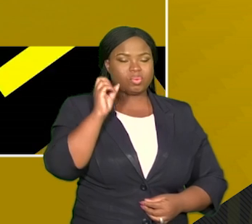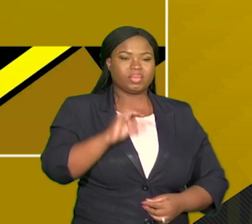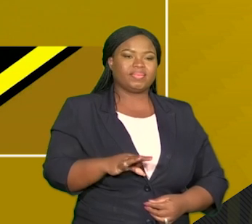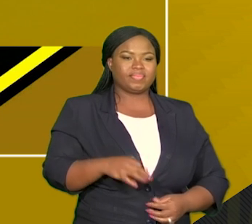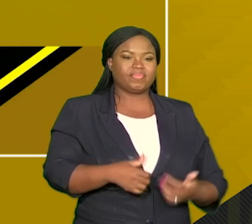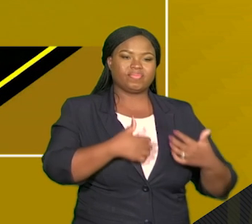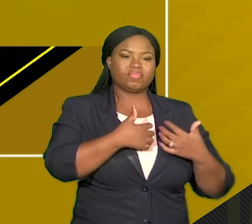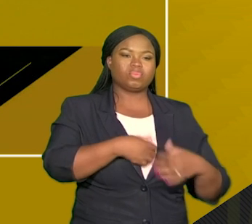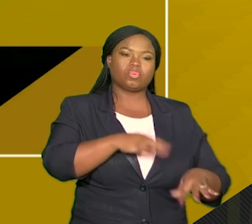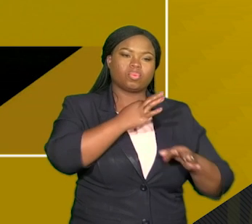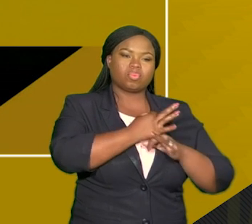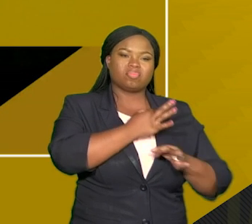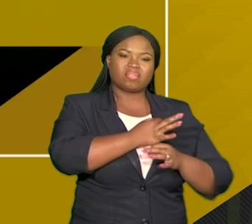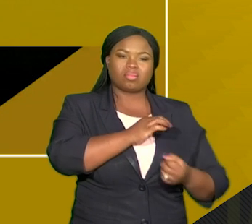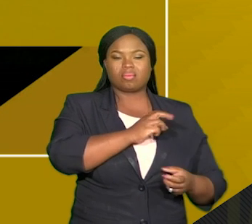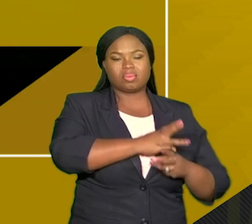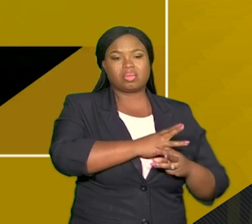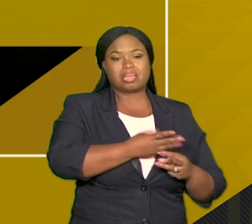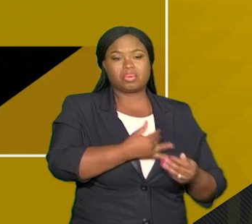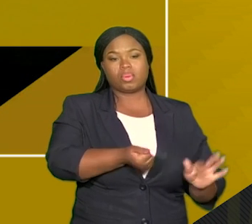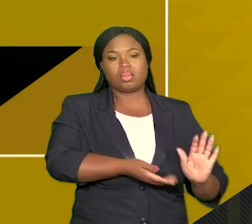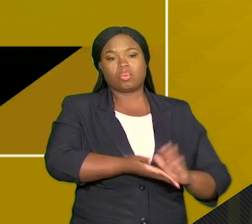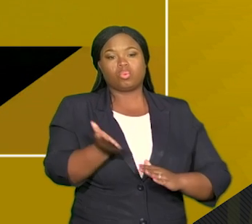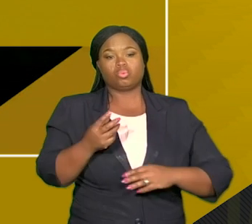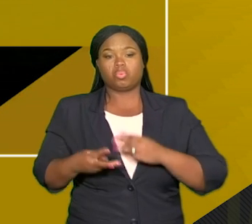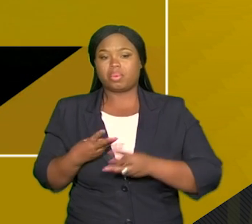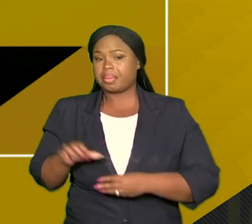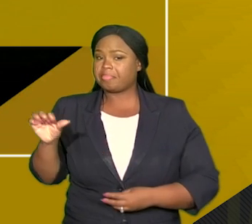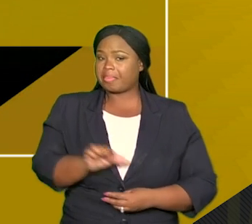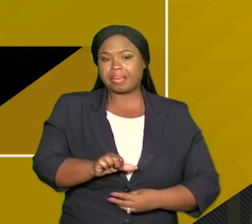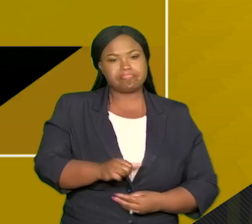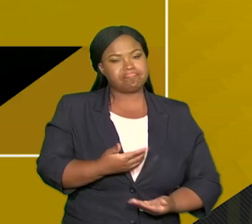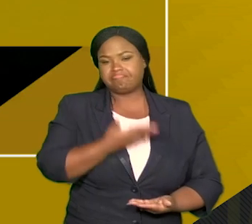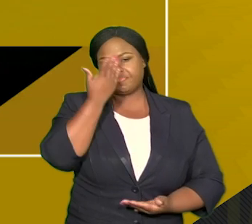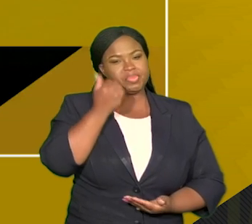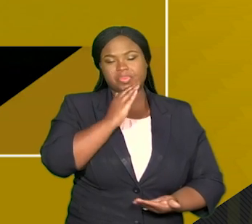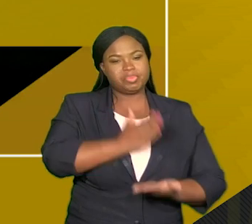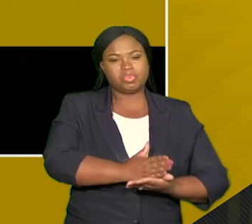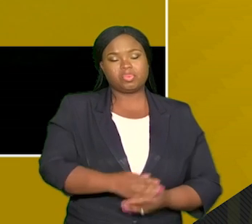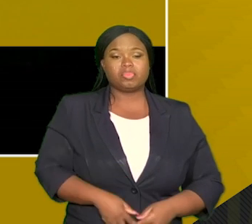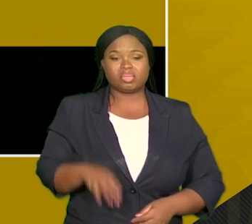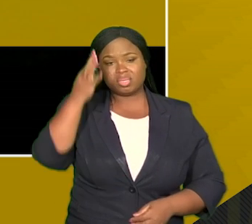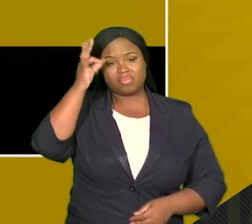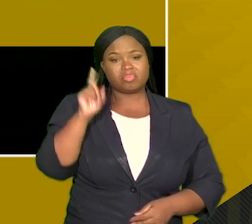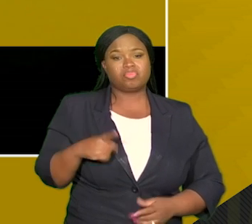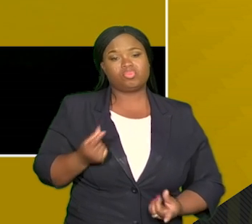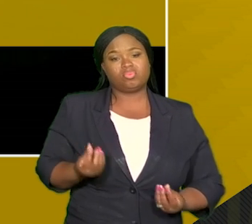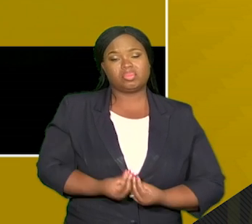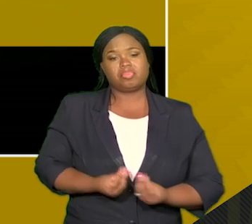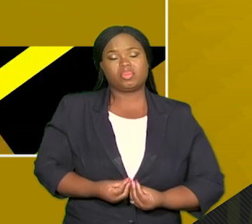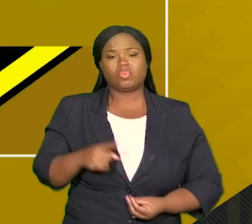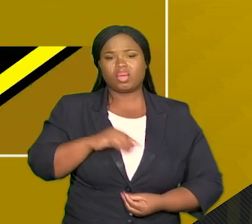ones leave for work, his or her return is not guaranteed. Our government must do something. Criminals in South Africa have many